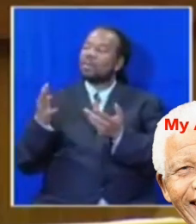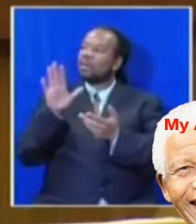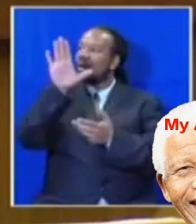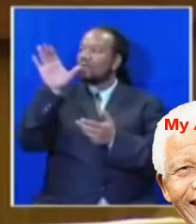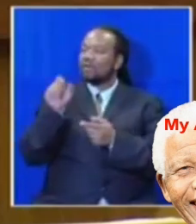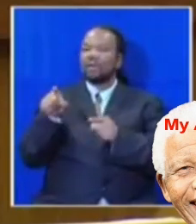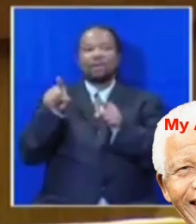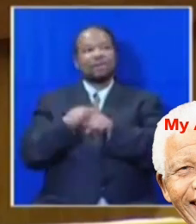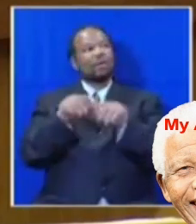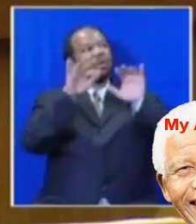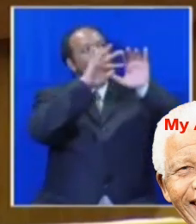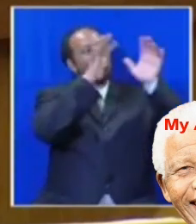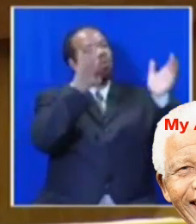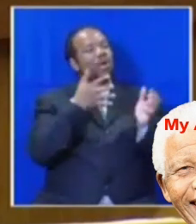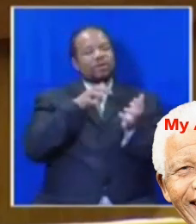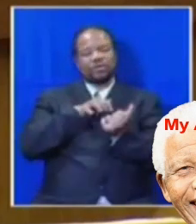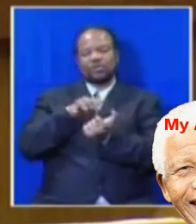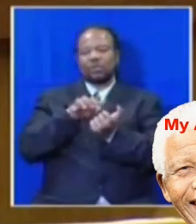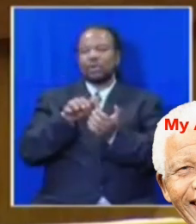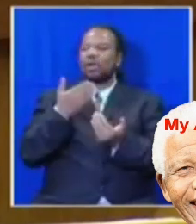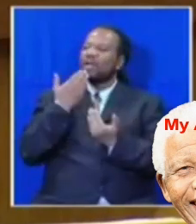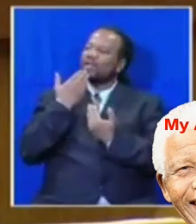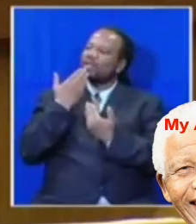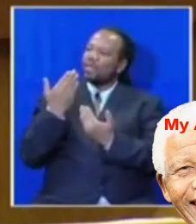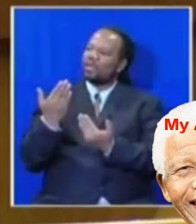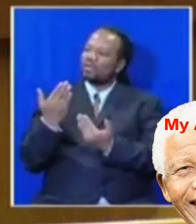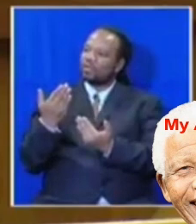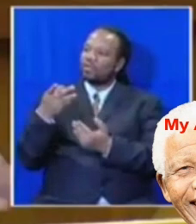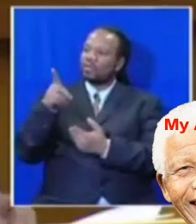of the world. Thanks to you, Honorable Maimane.